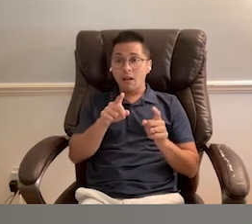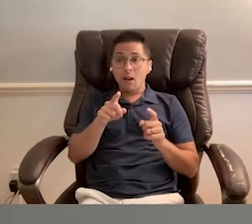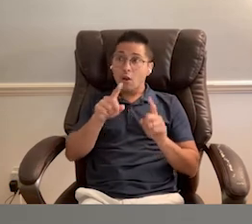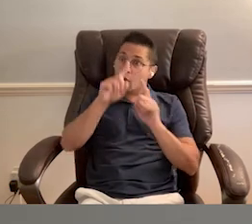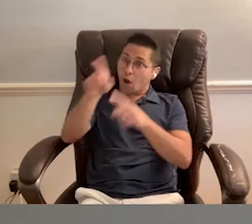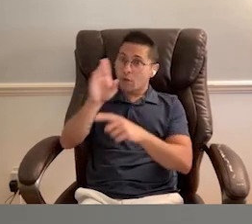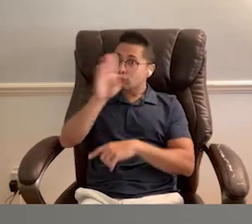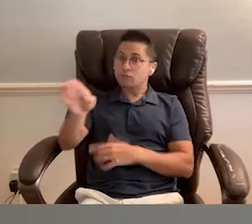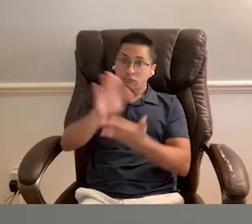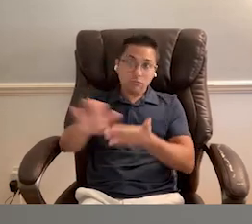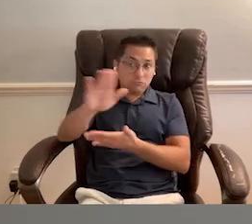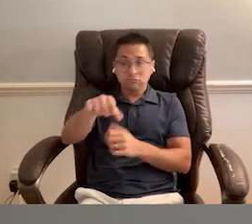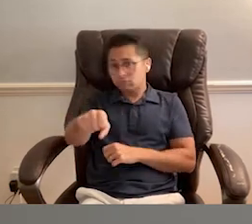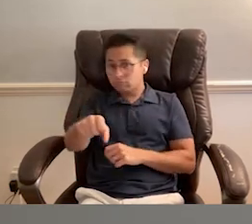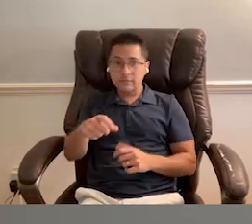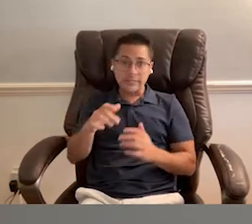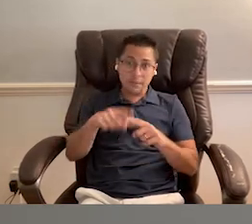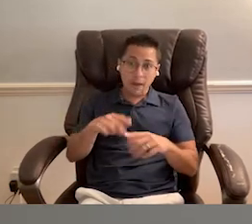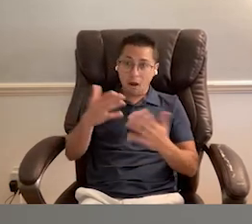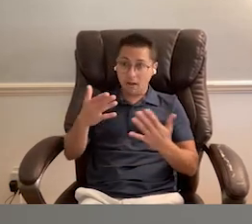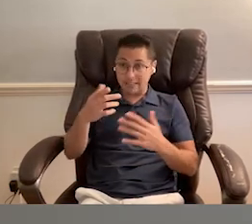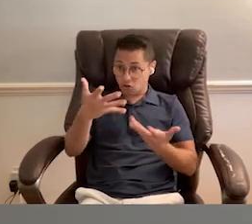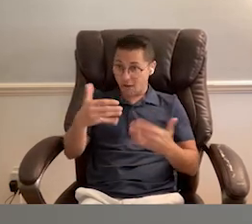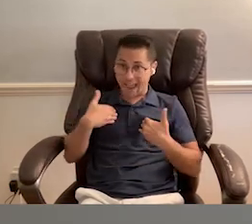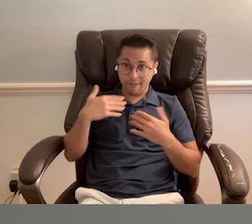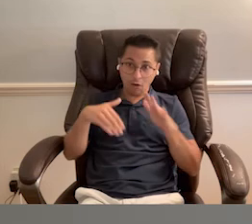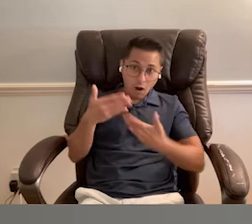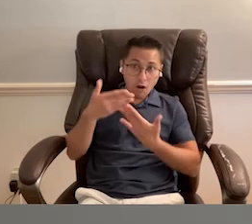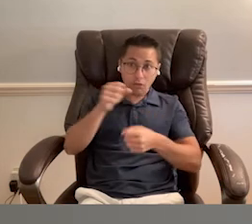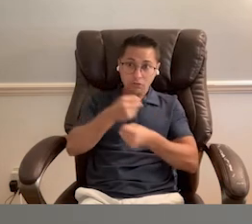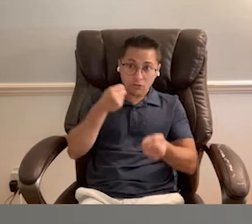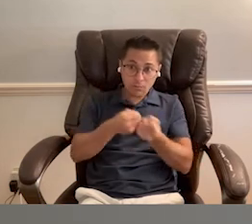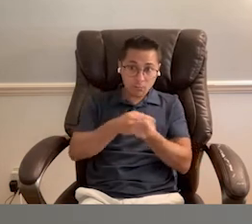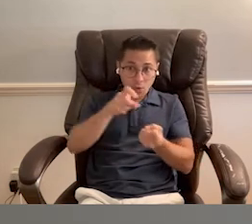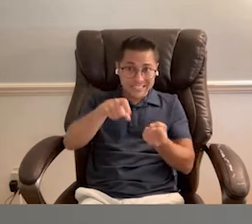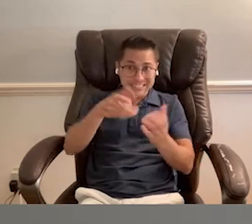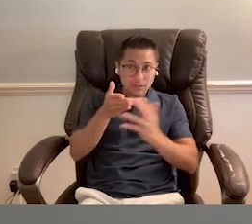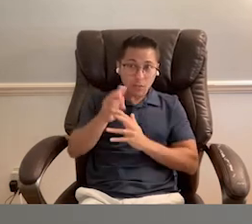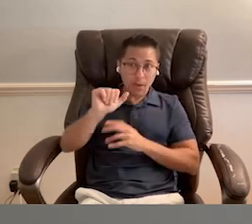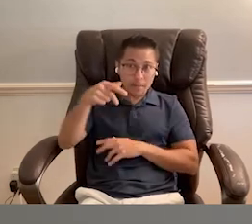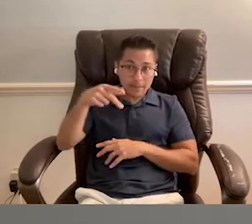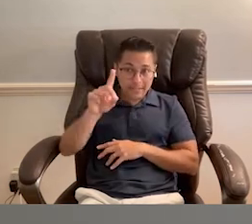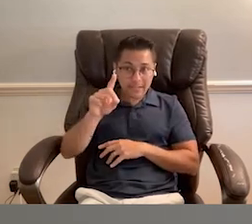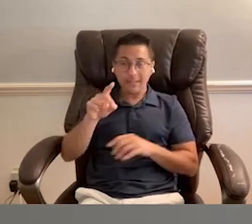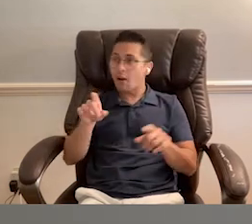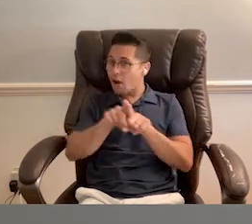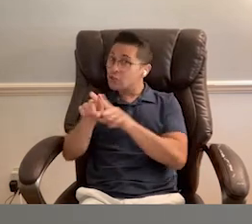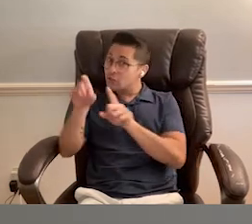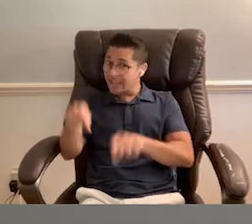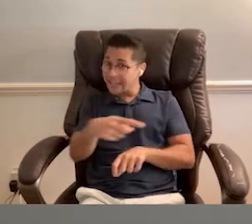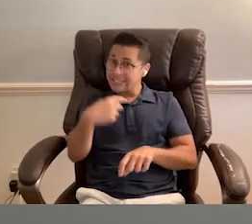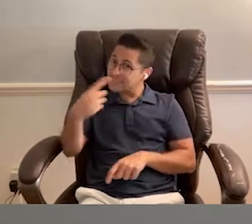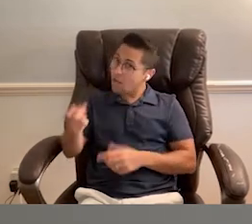option, just depending on, you know, does he have all the supports he needs through APD, and is he able to tell the college he